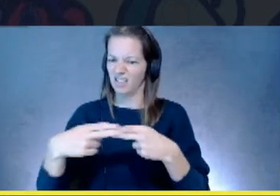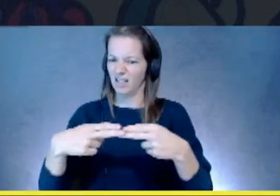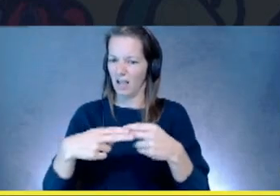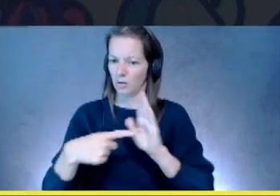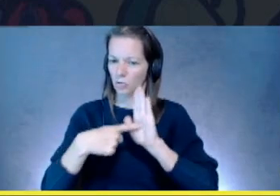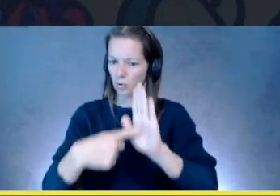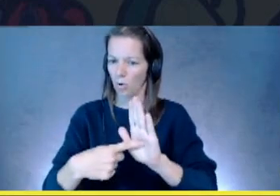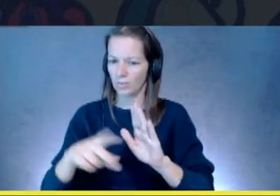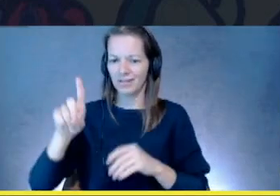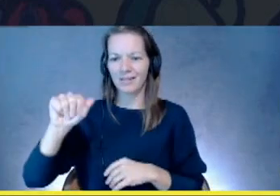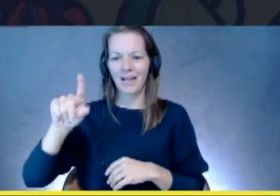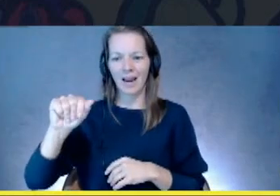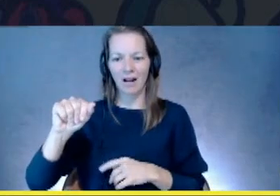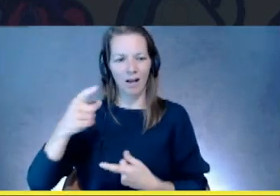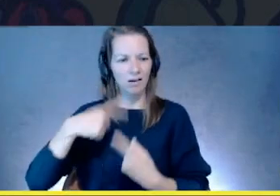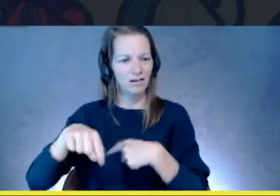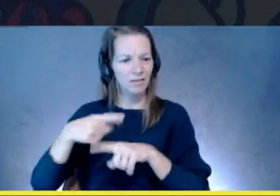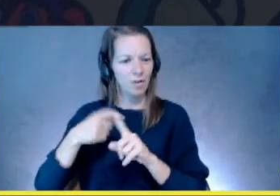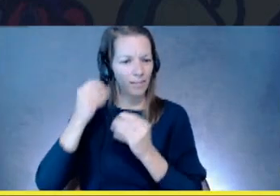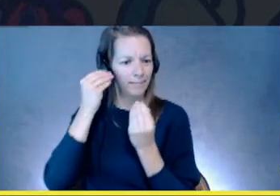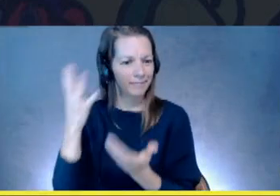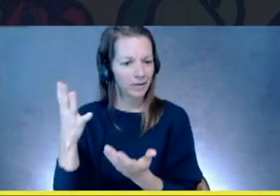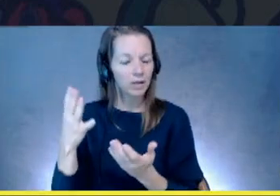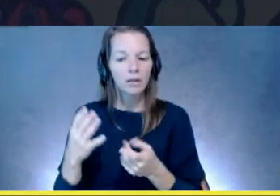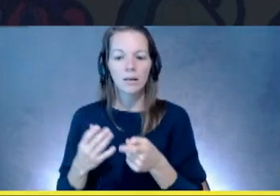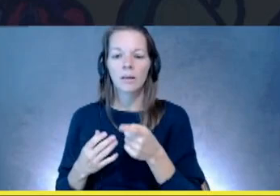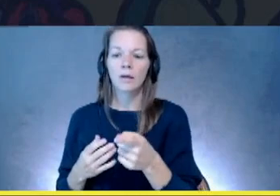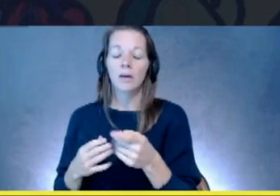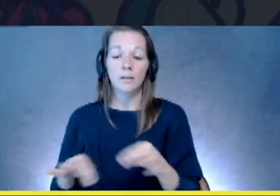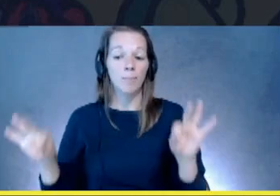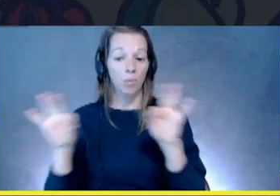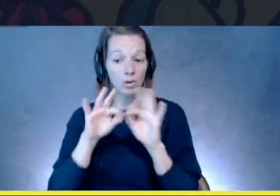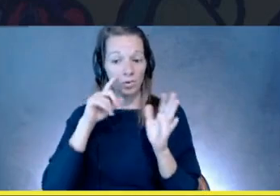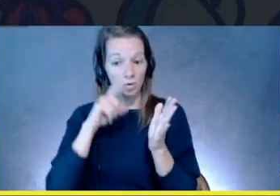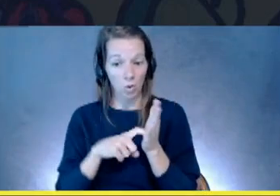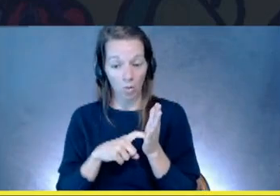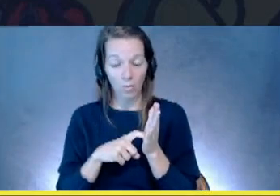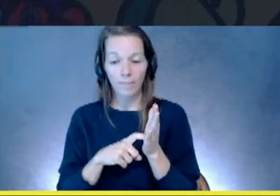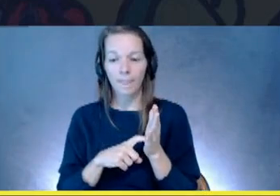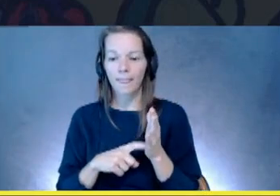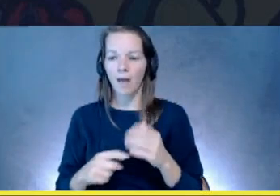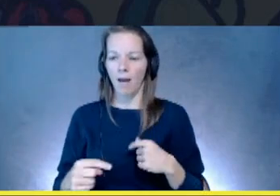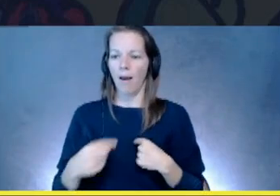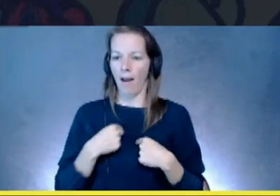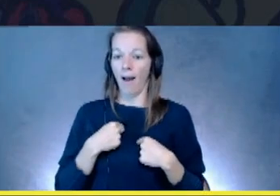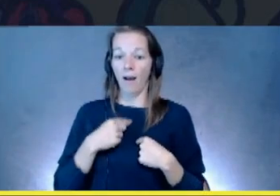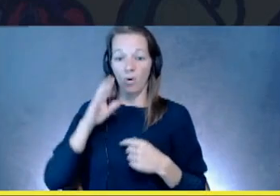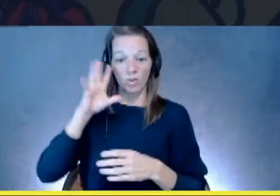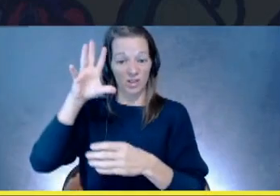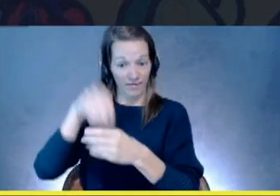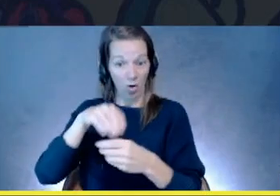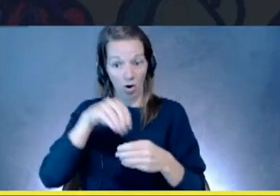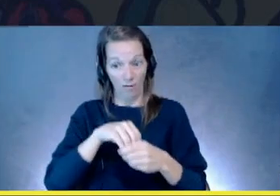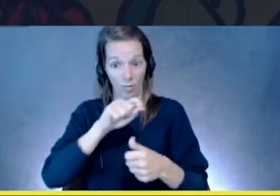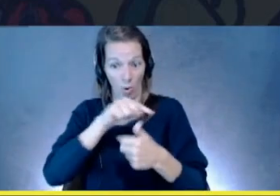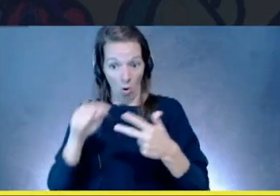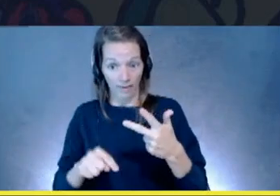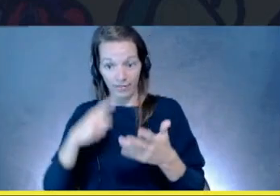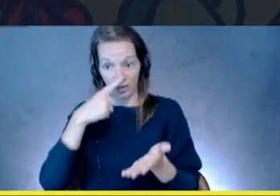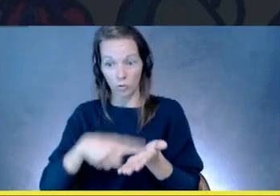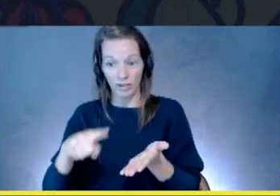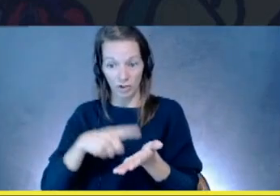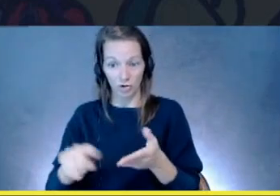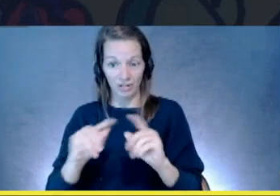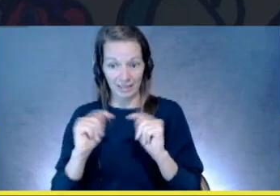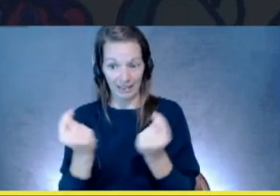data sources or publications, it's important to note that I was on all of these research teams, and I can attest to the use